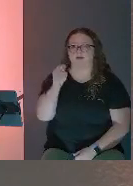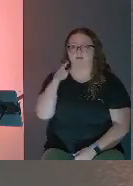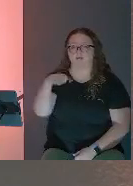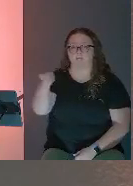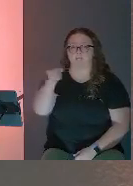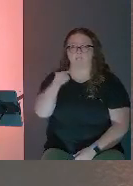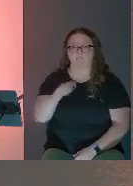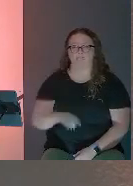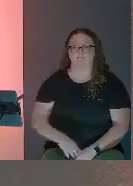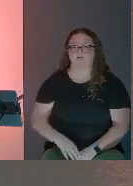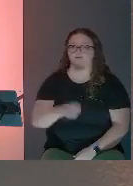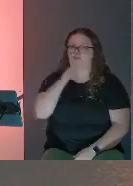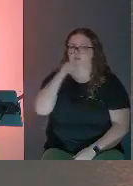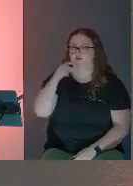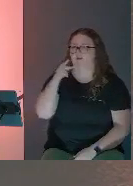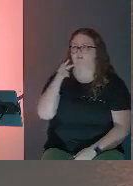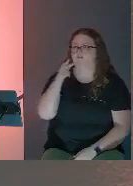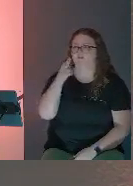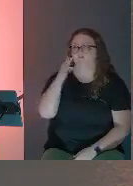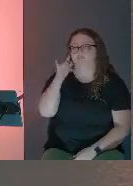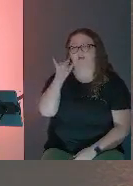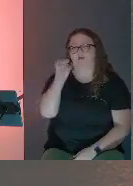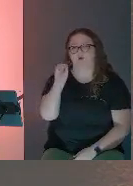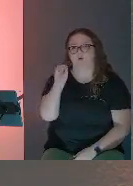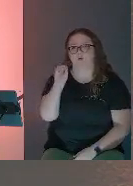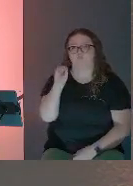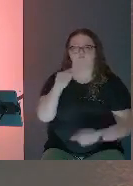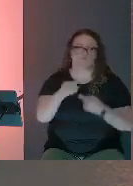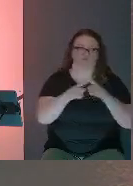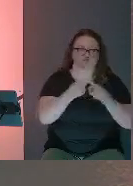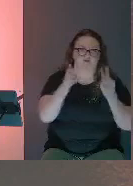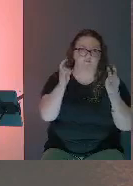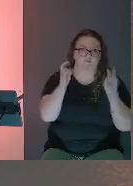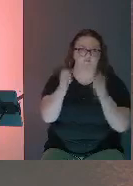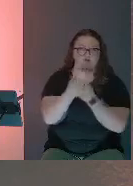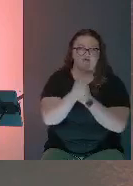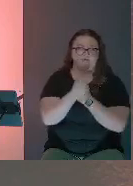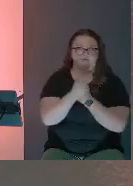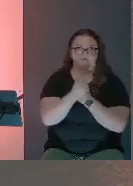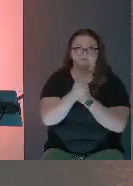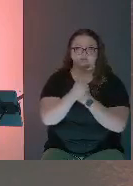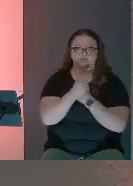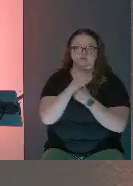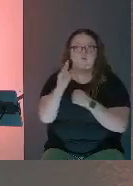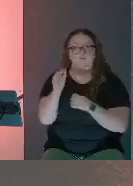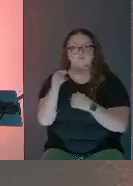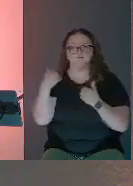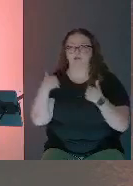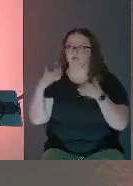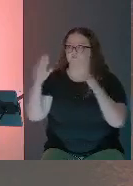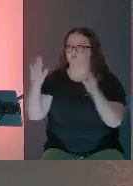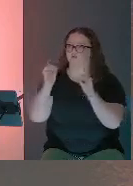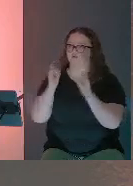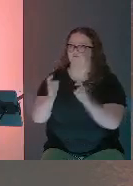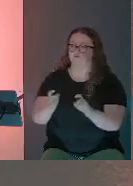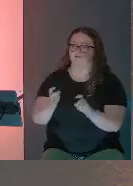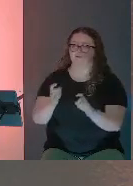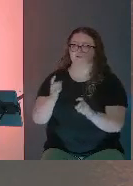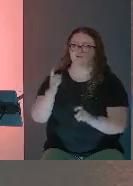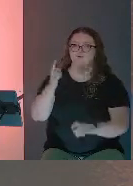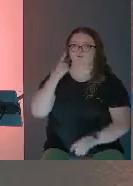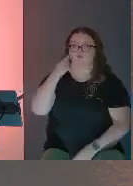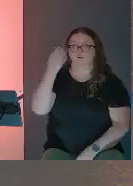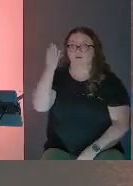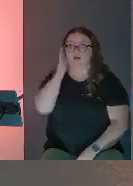It's not phileo love. It's not a friendship love. It's a love of sacrificial giving. For God so loved agape, the world,